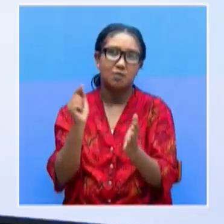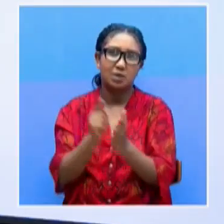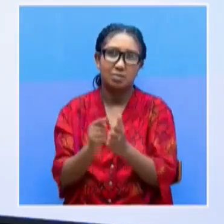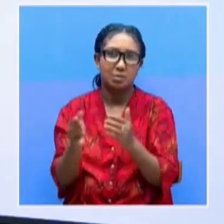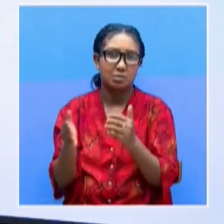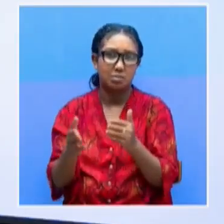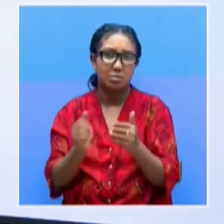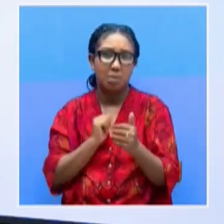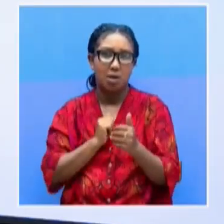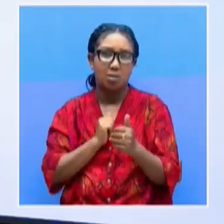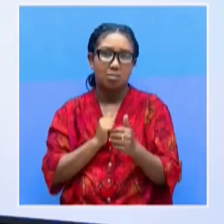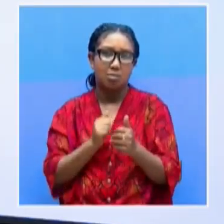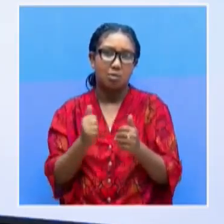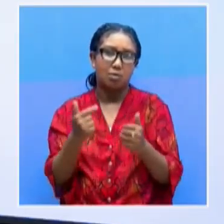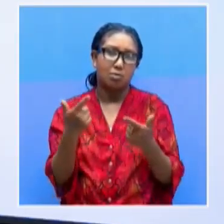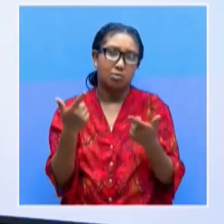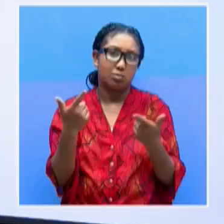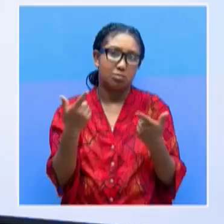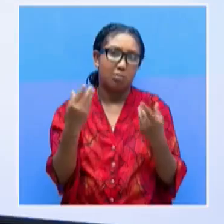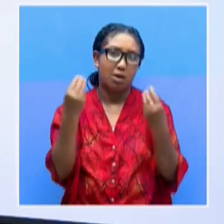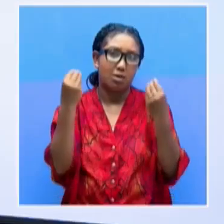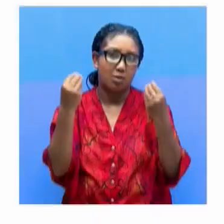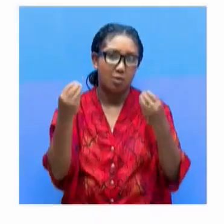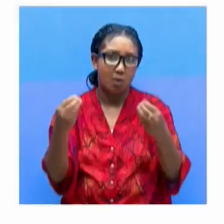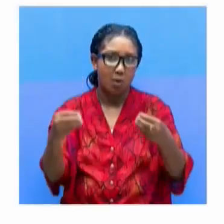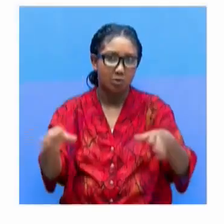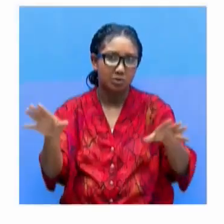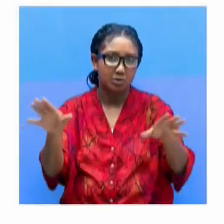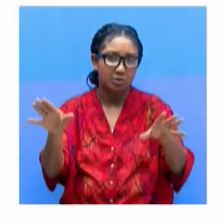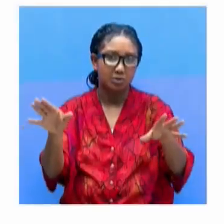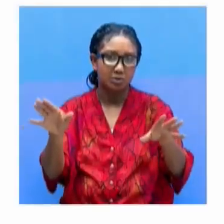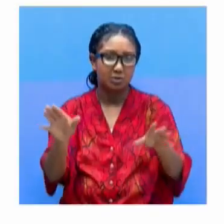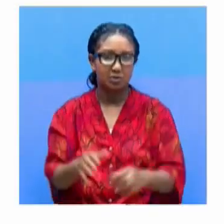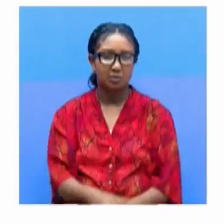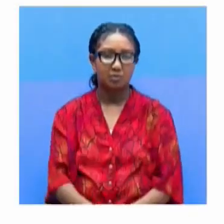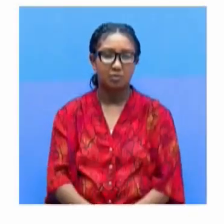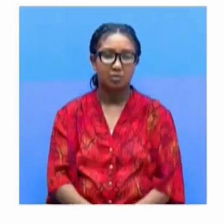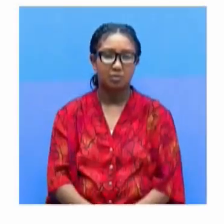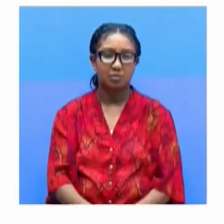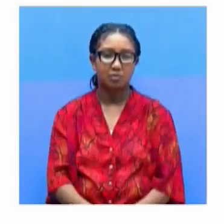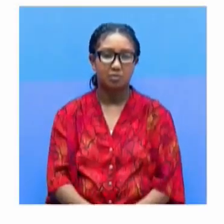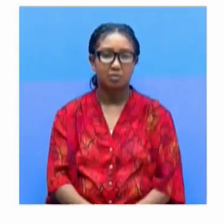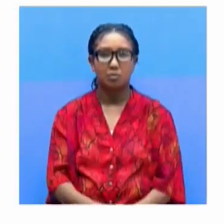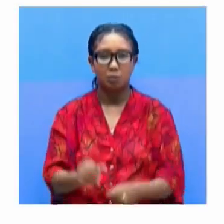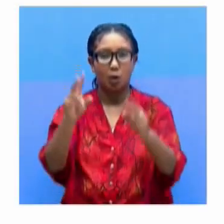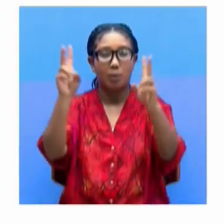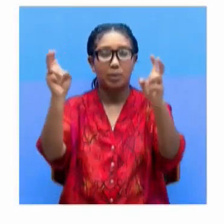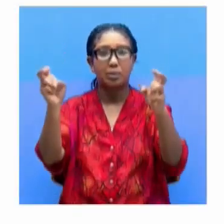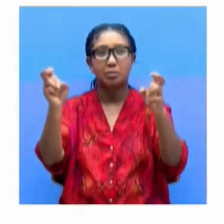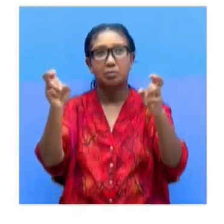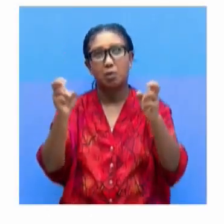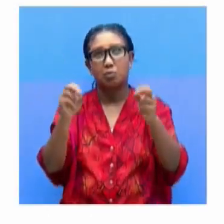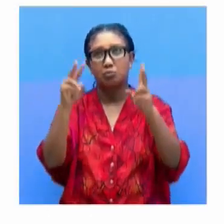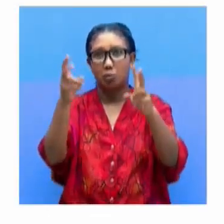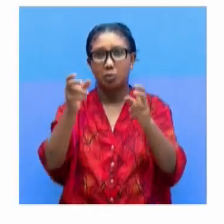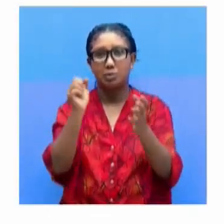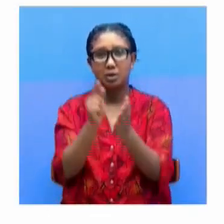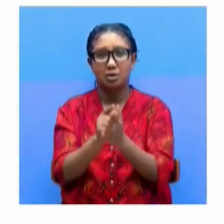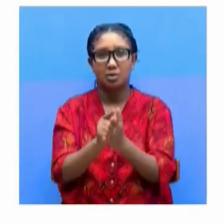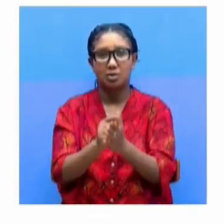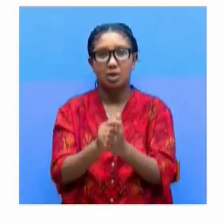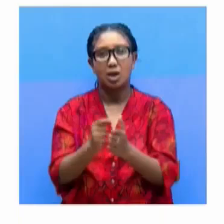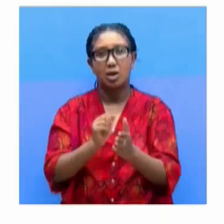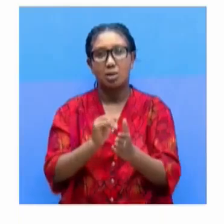simply, my lost tooth. My lost. Now, my topic is, or my title is,